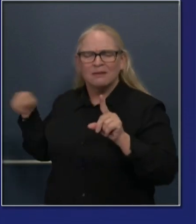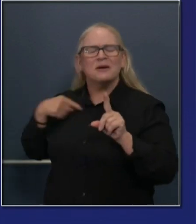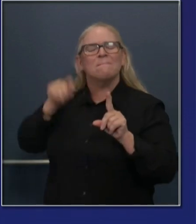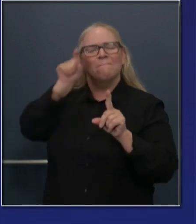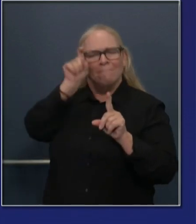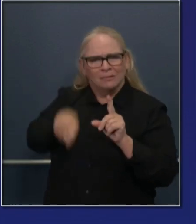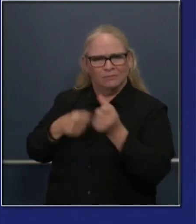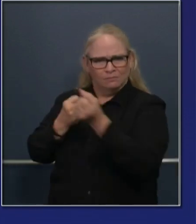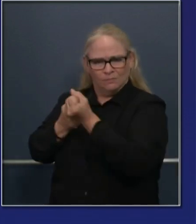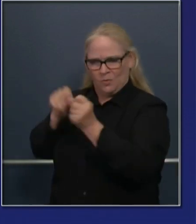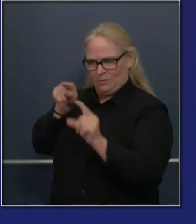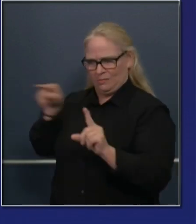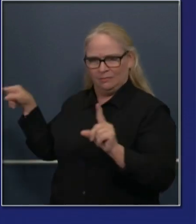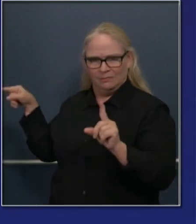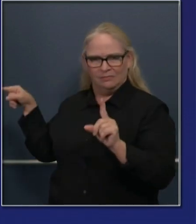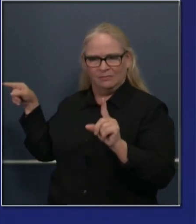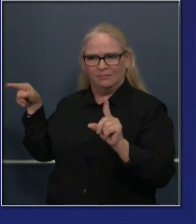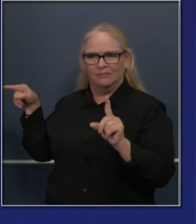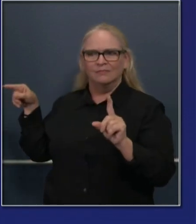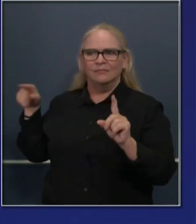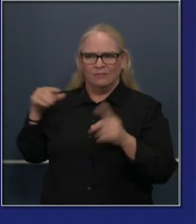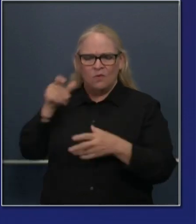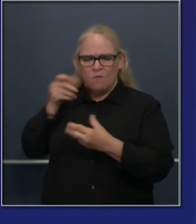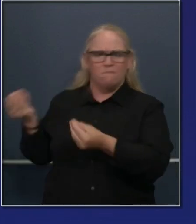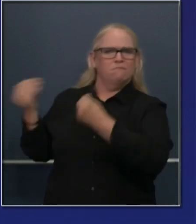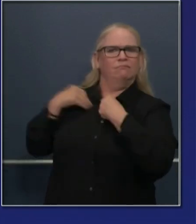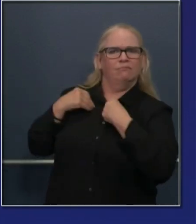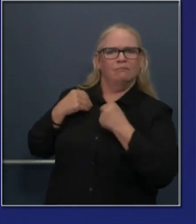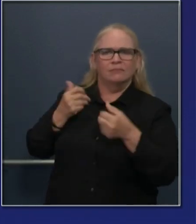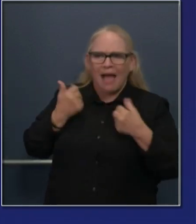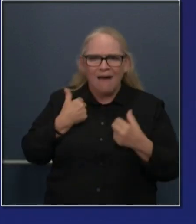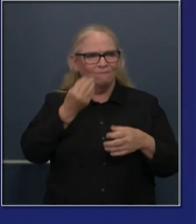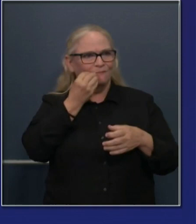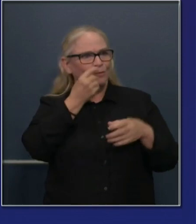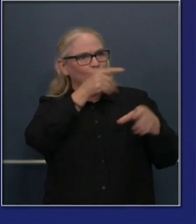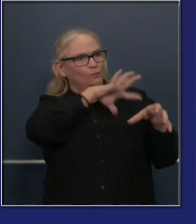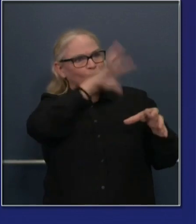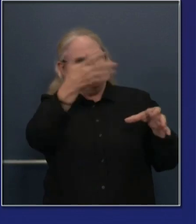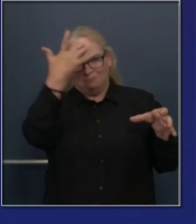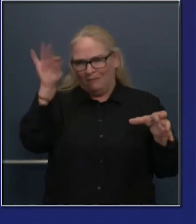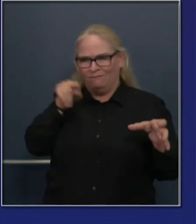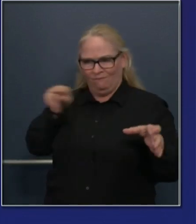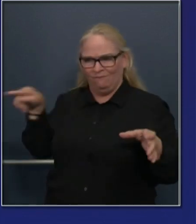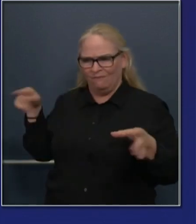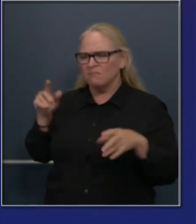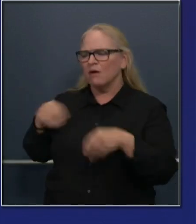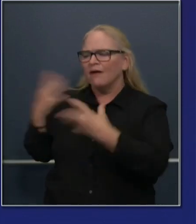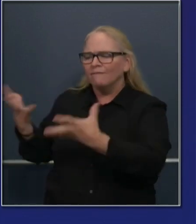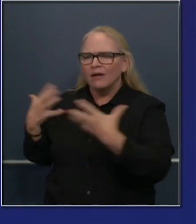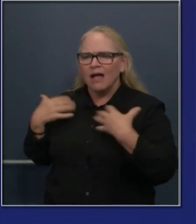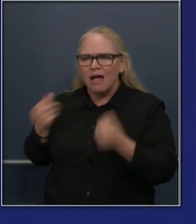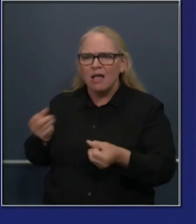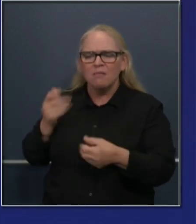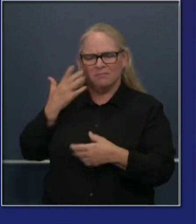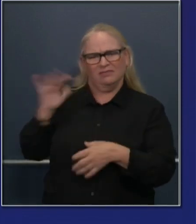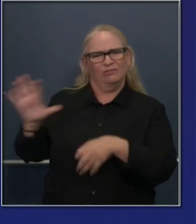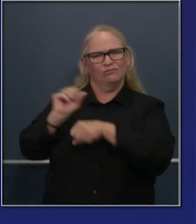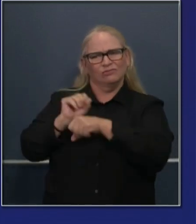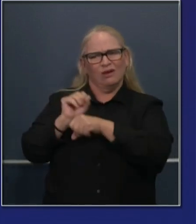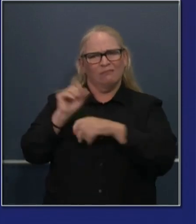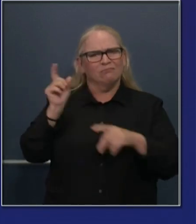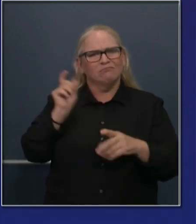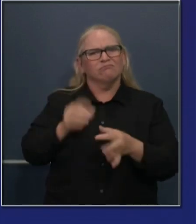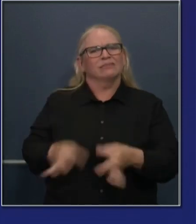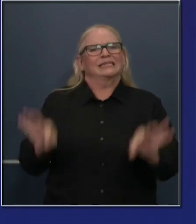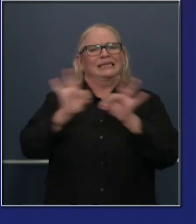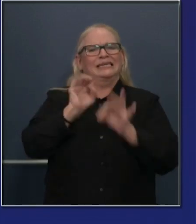workers and make sure that they're safe, they're healthy, because of the essential nature of their incredible contribution to